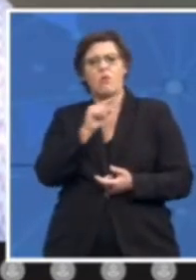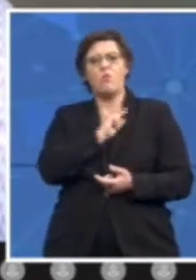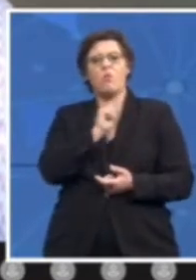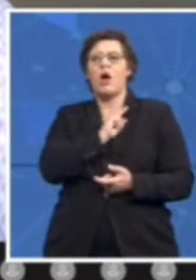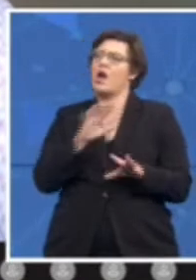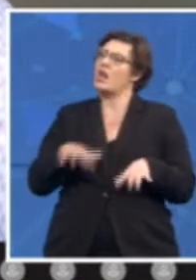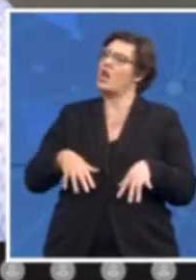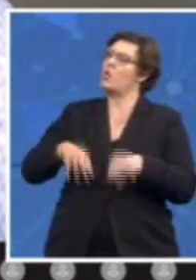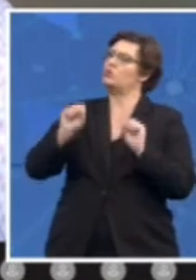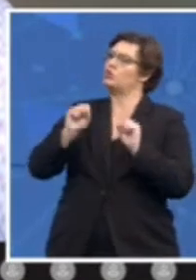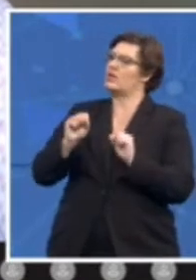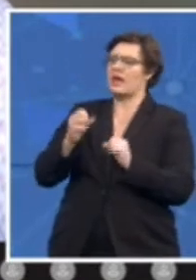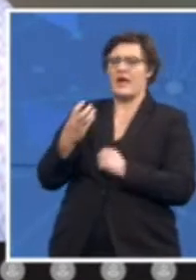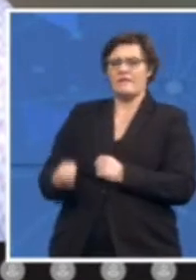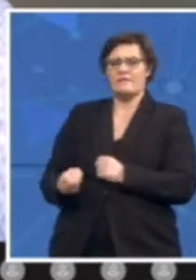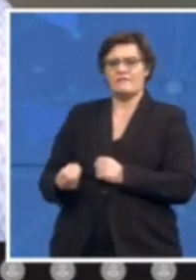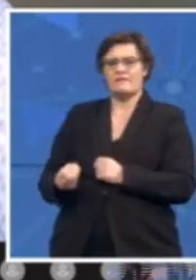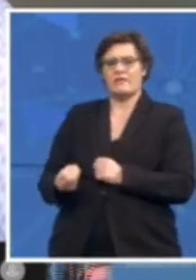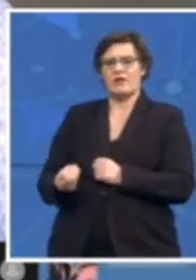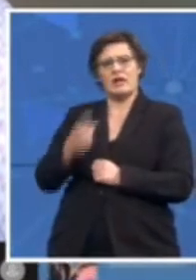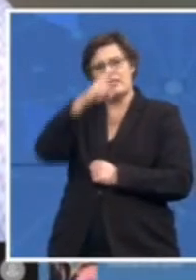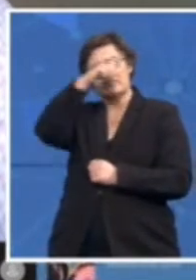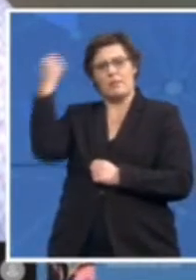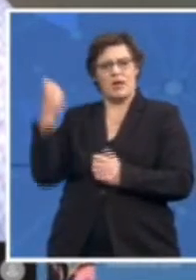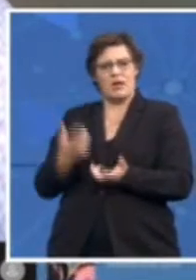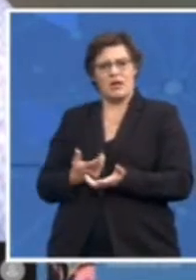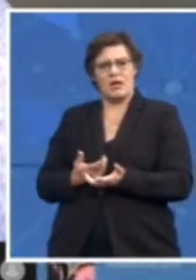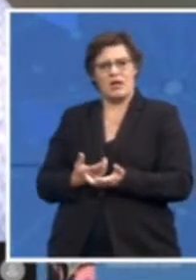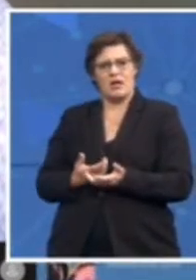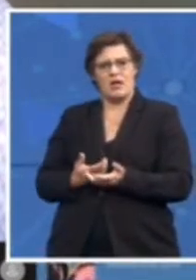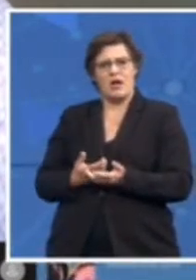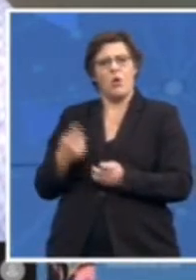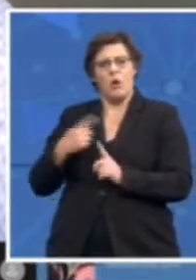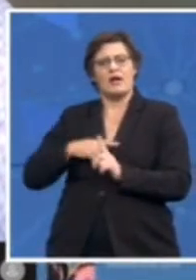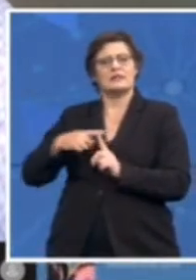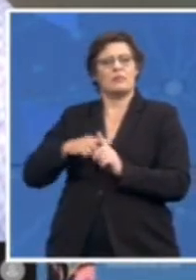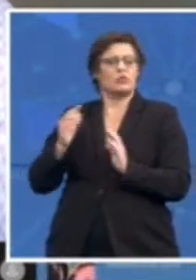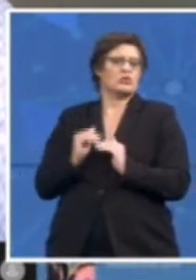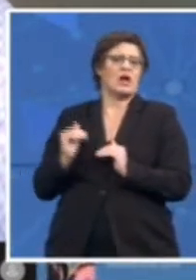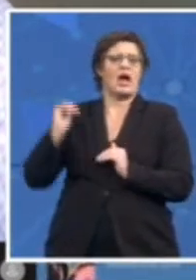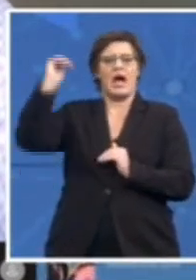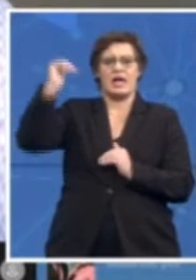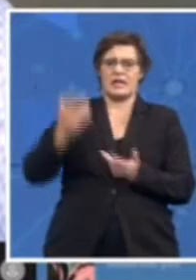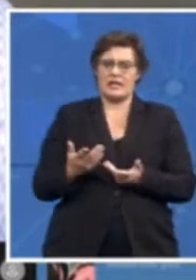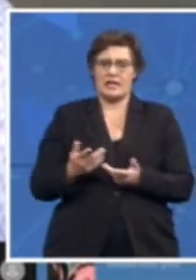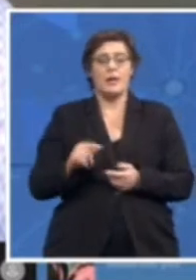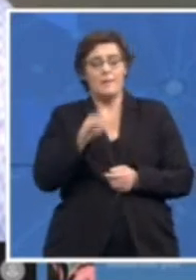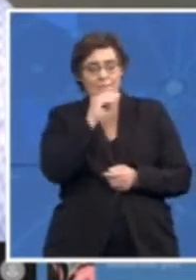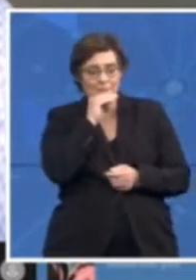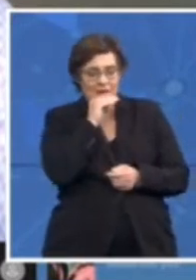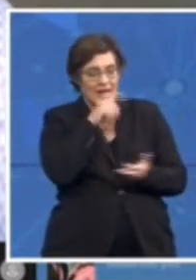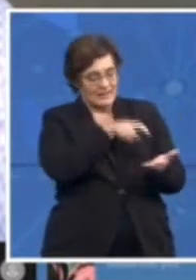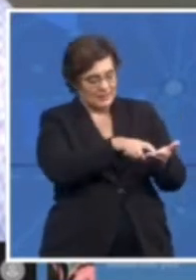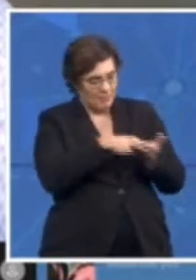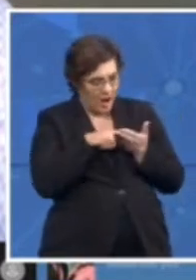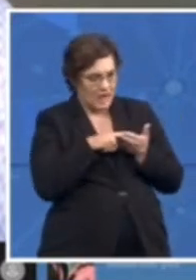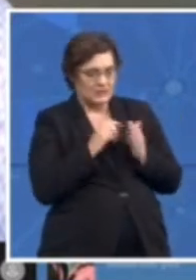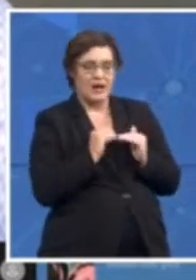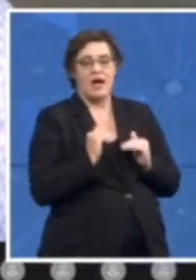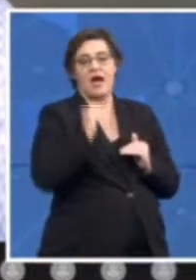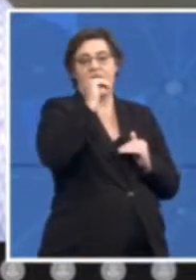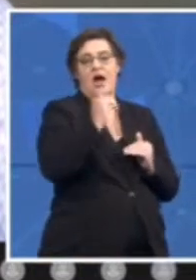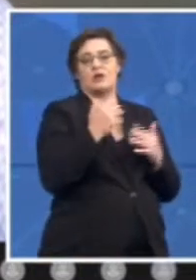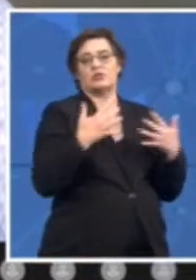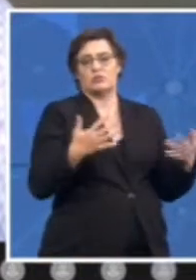summer when ambient temperatures are higher and the overall demand is in fact lower than it is during